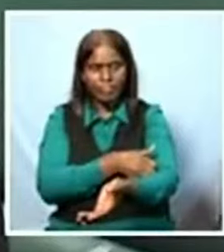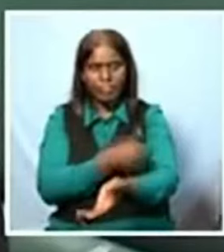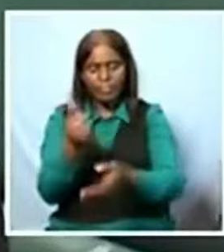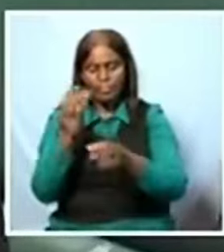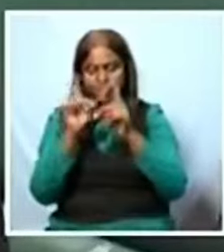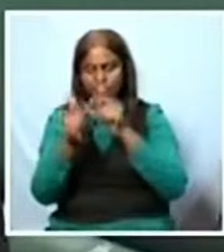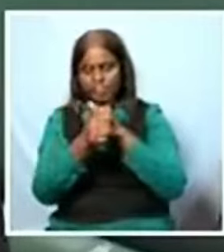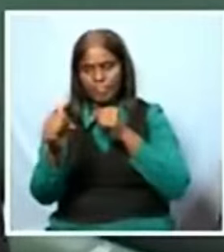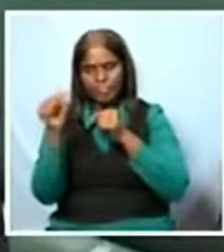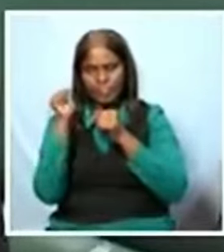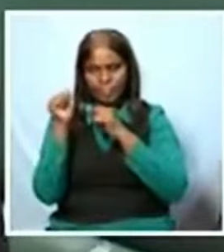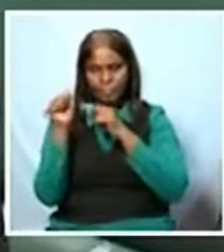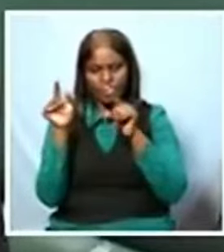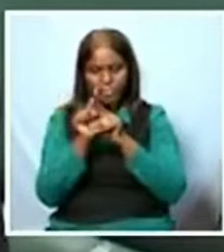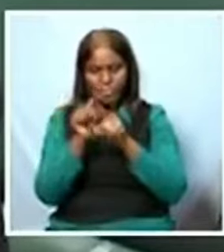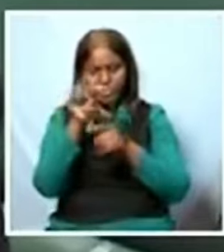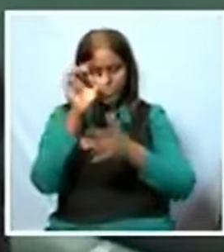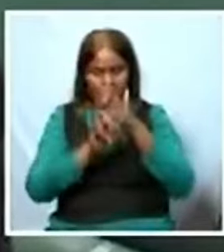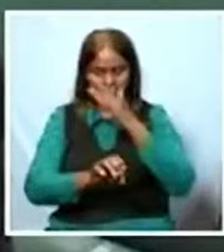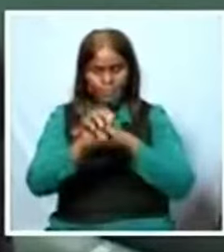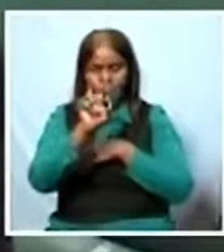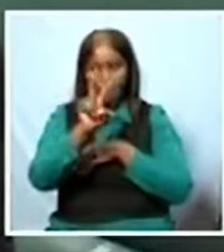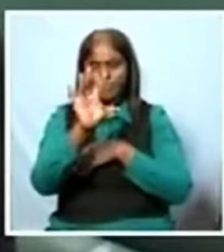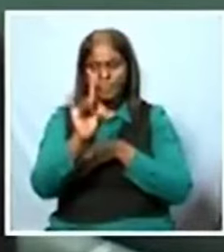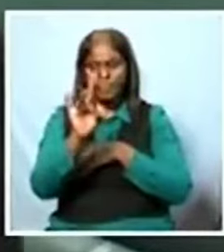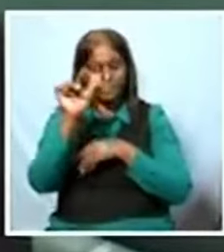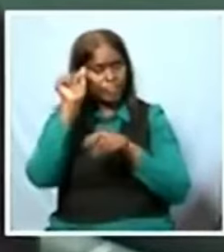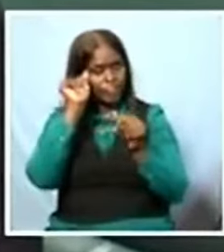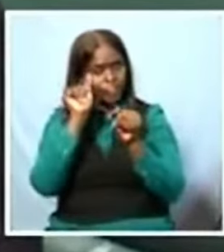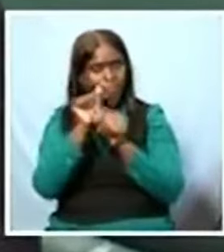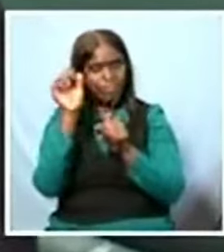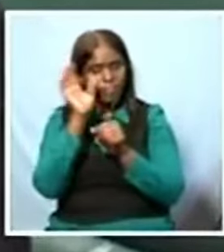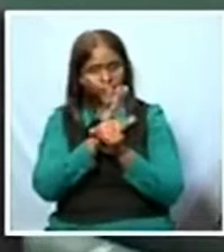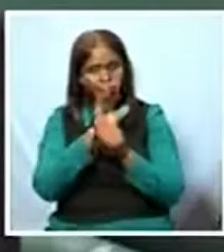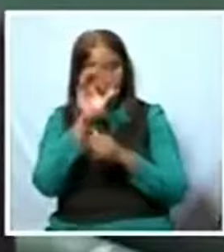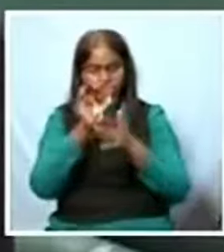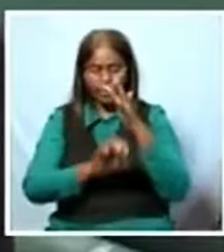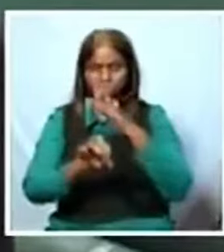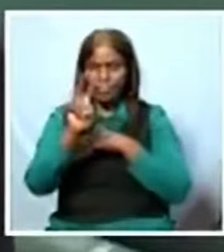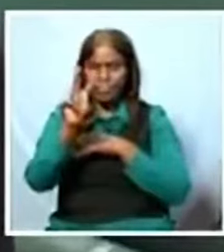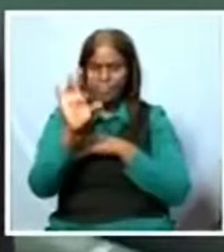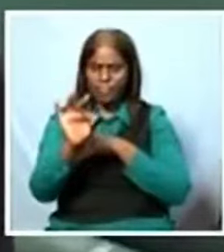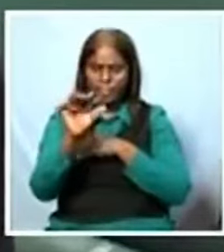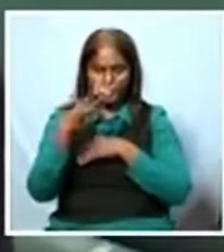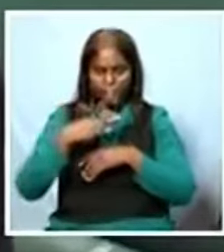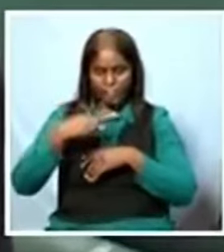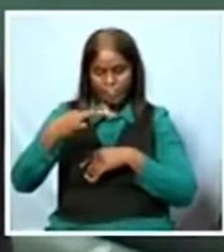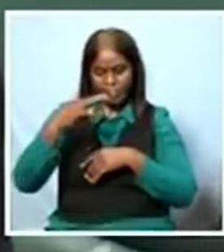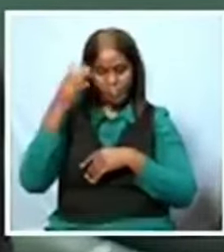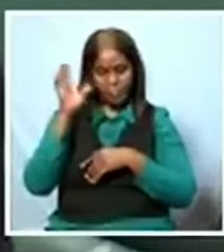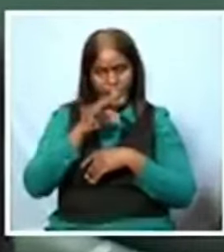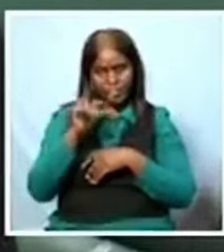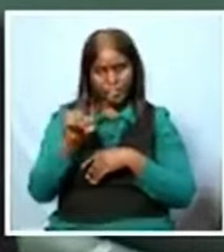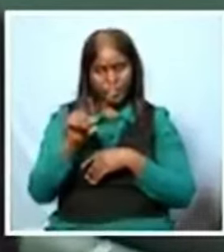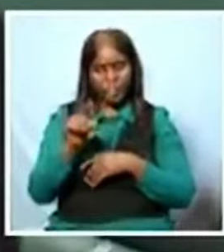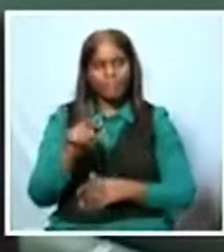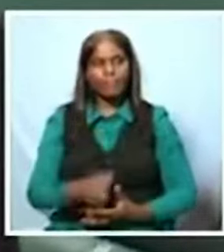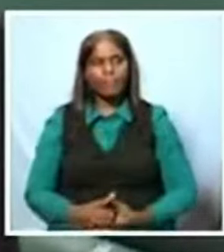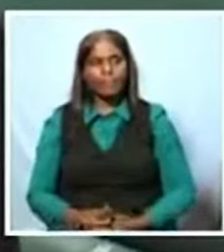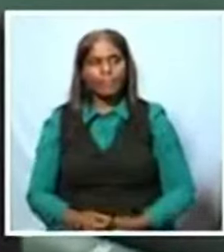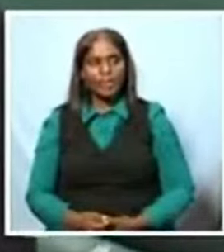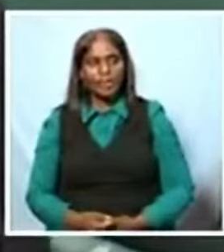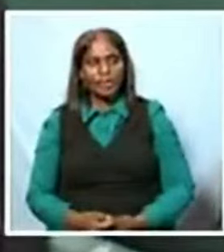Any debate, any objection? Clause 28 is agreed to. Clause 29, application